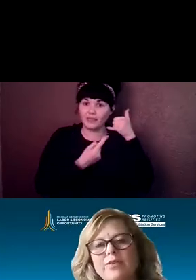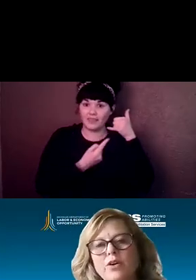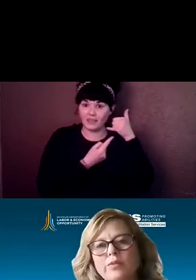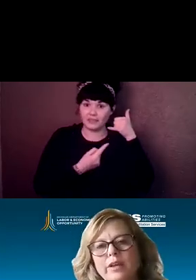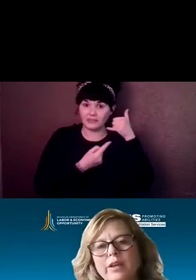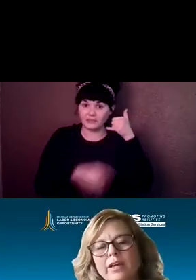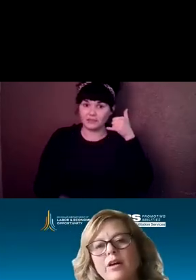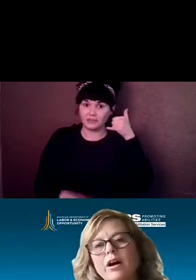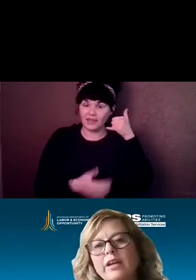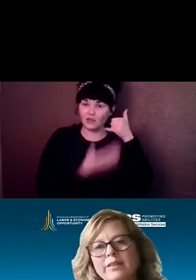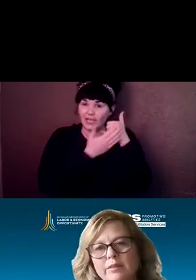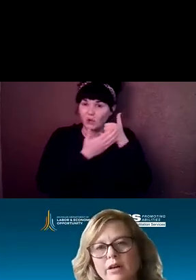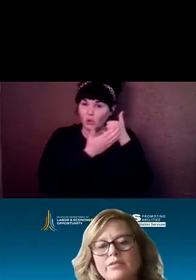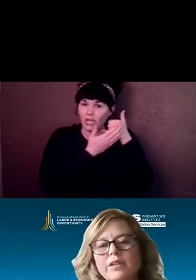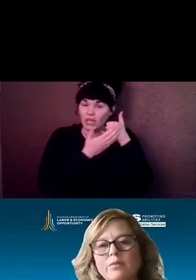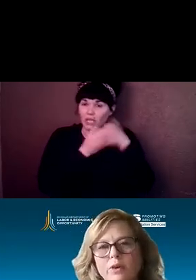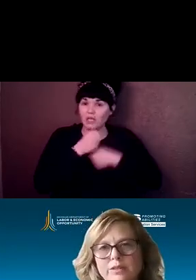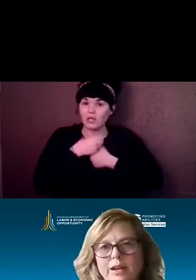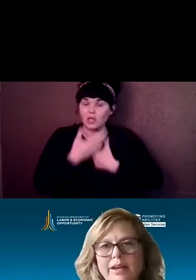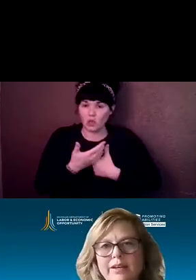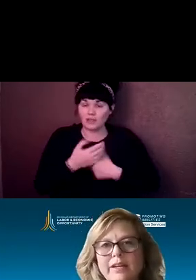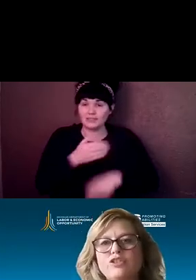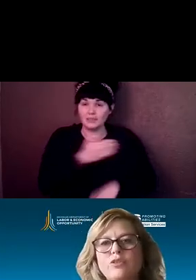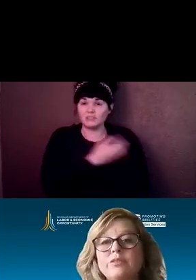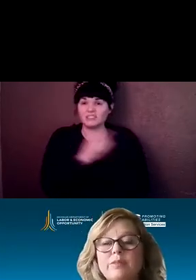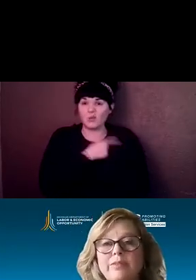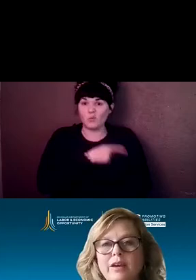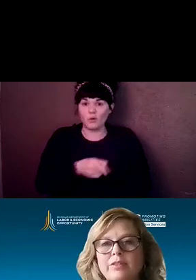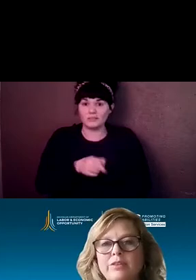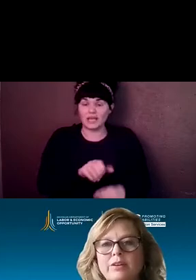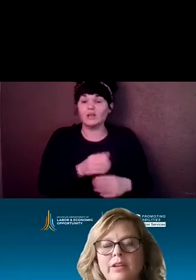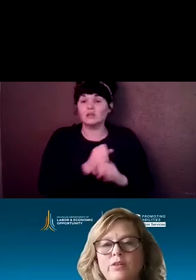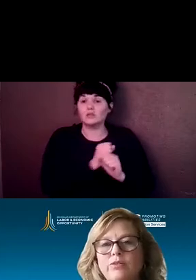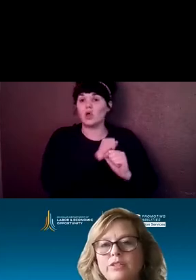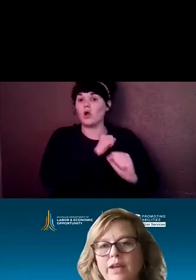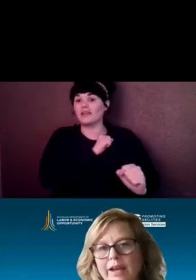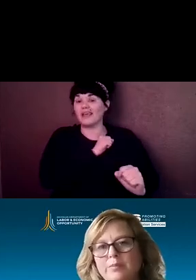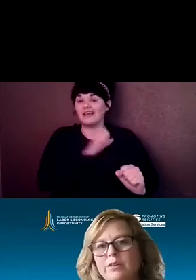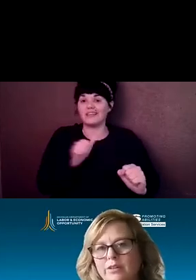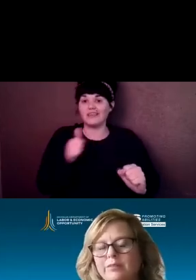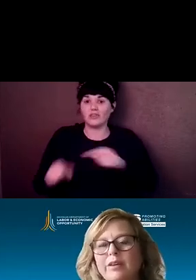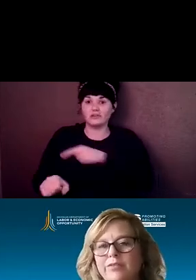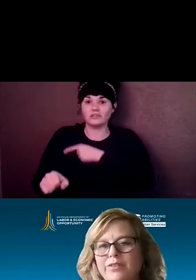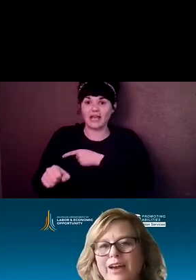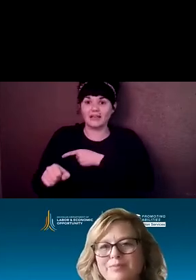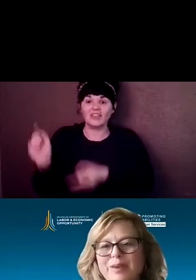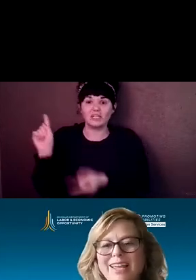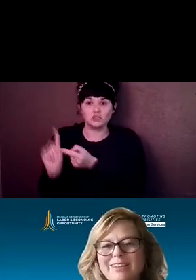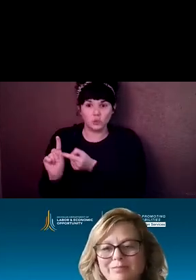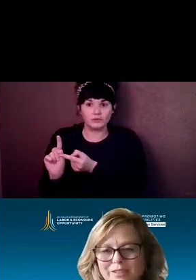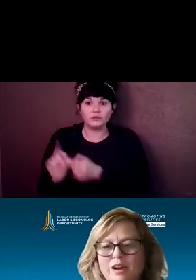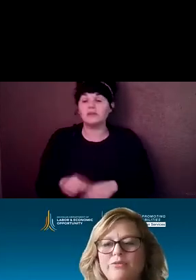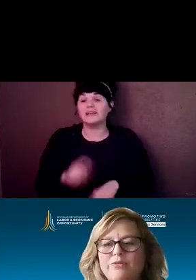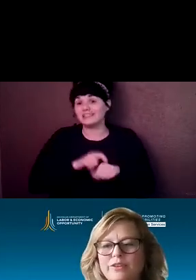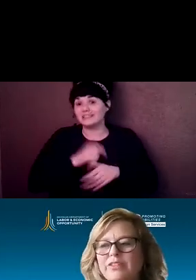that phone, it elongates the muscles on one side and shortens them on the other. And over time, you're going to feel that